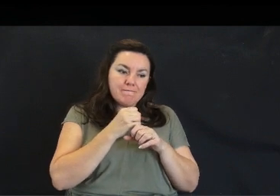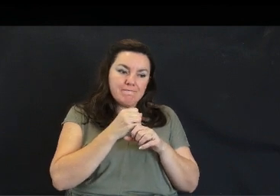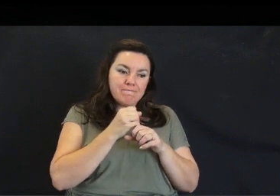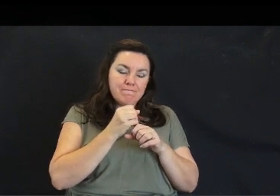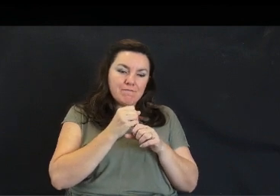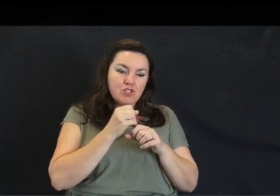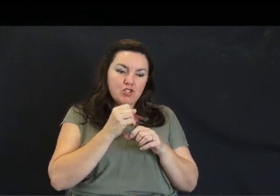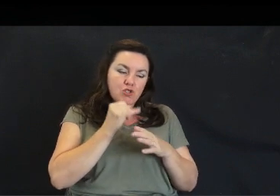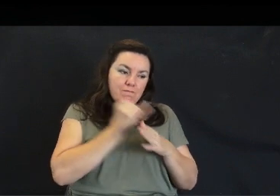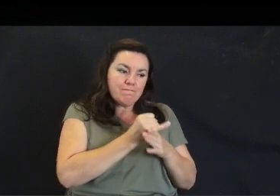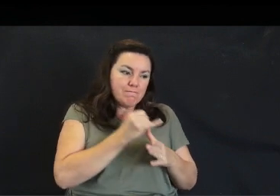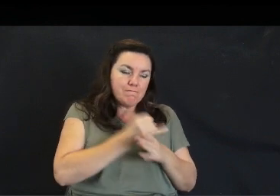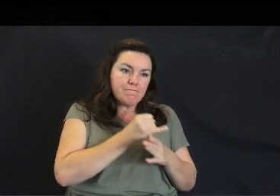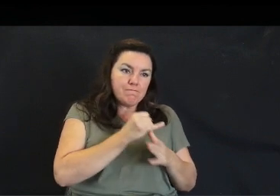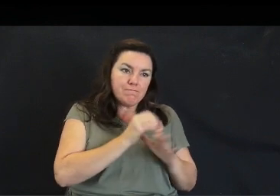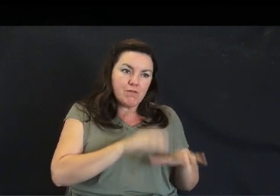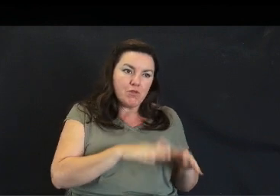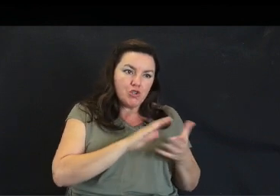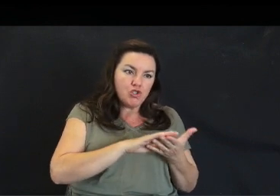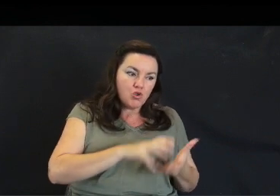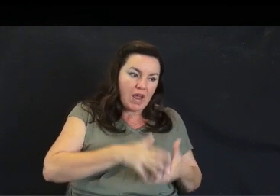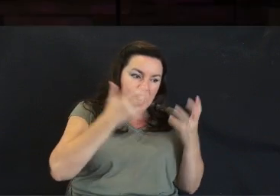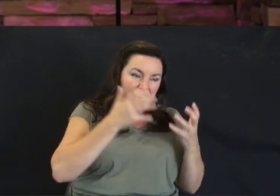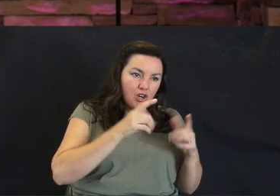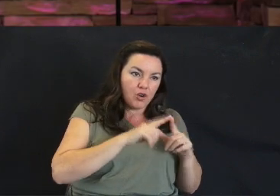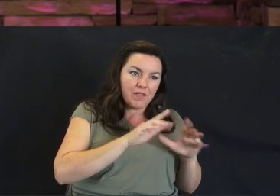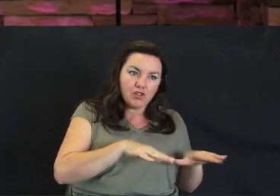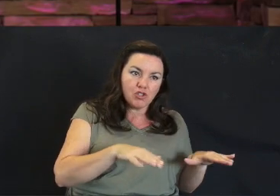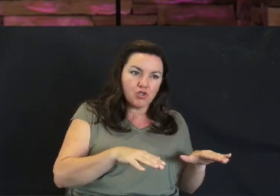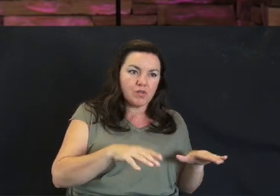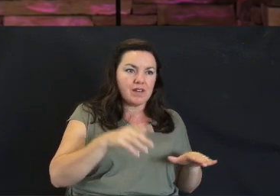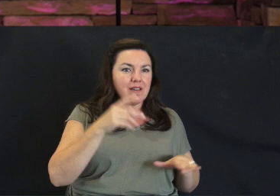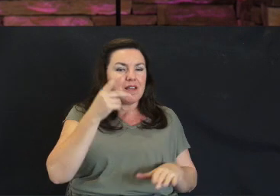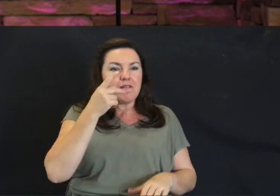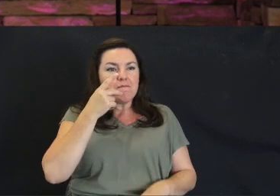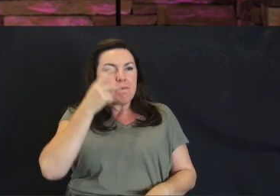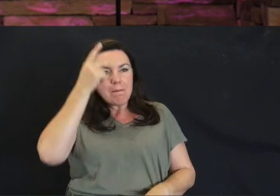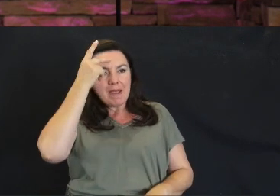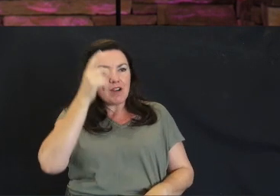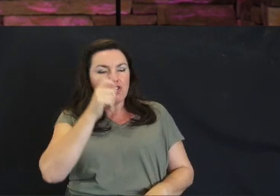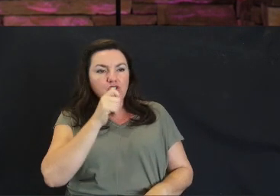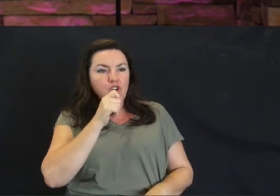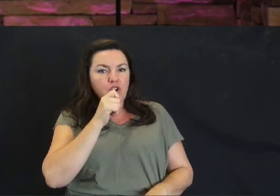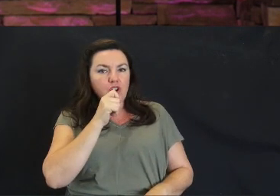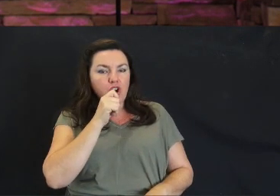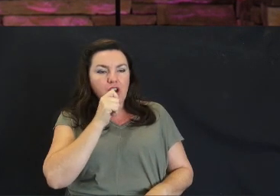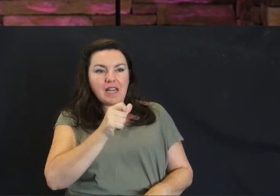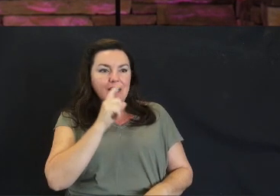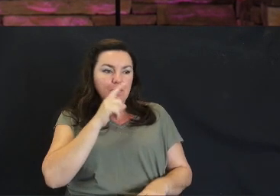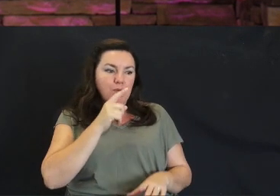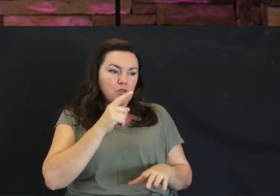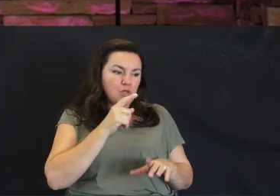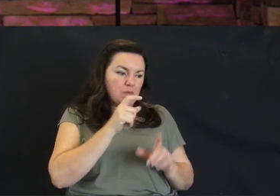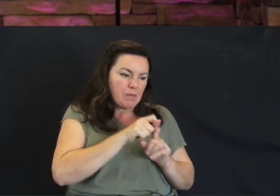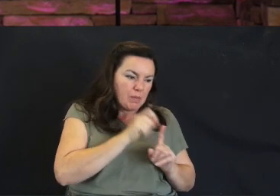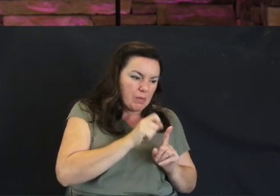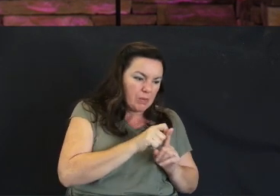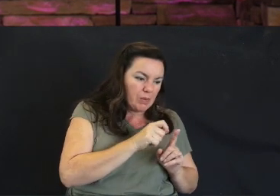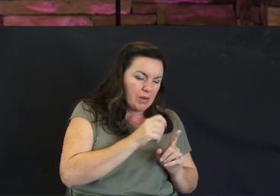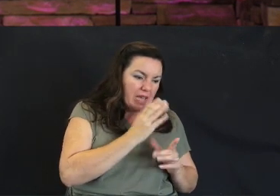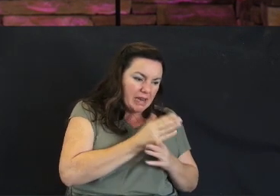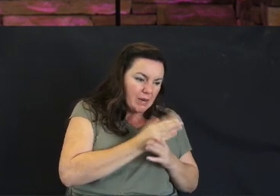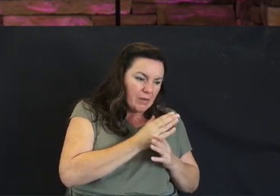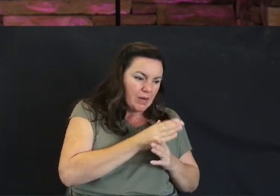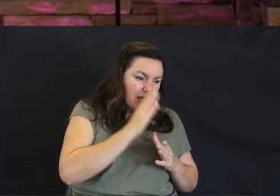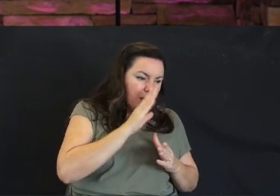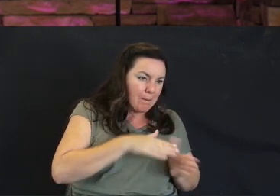instruction Of the Lord Parents are not To lord it over their parents Or over their children Or to raise them In